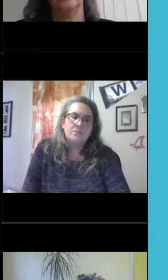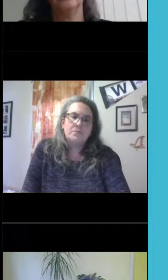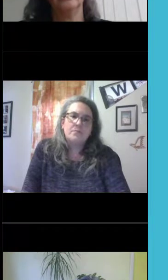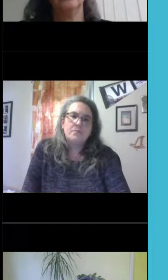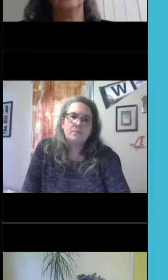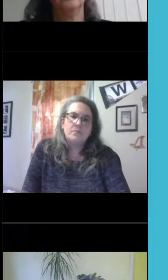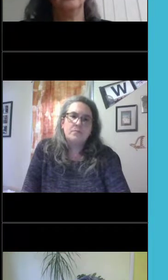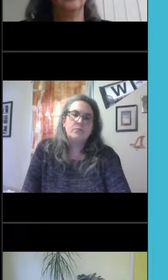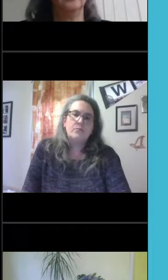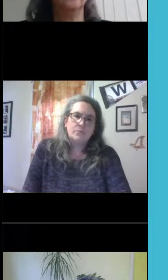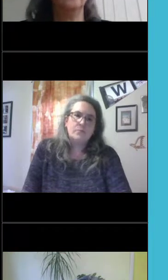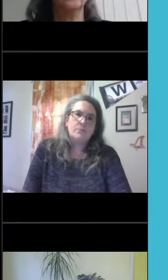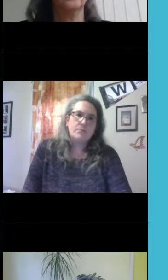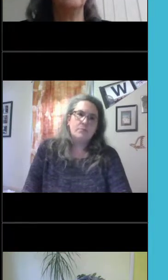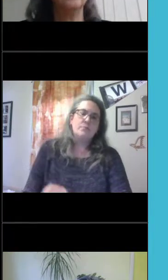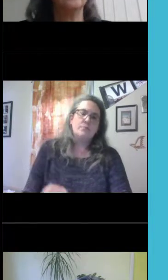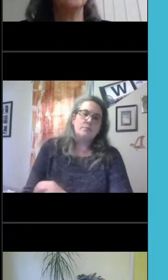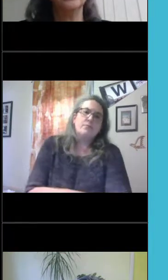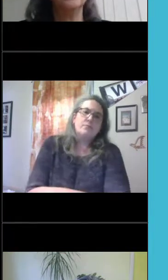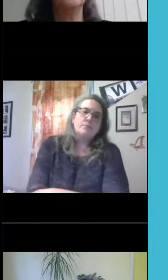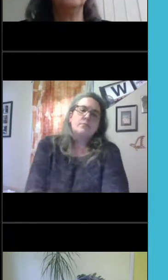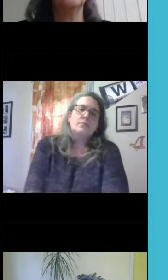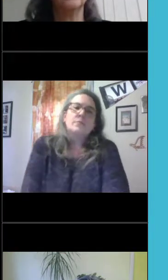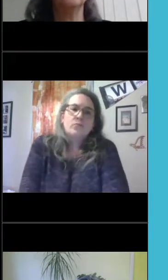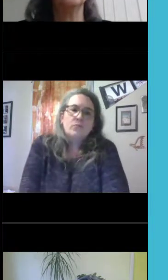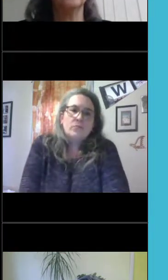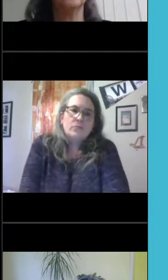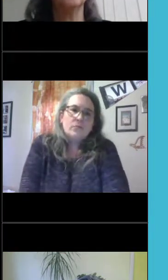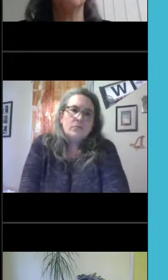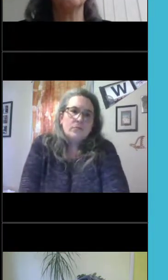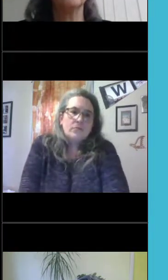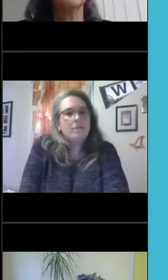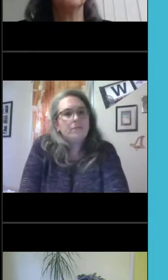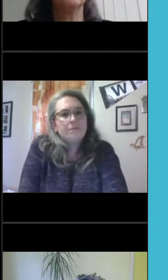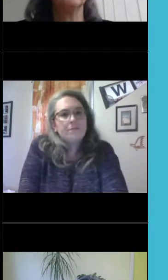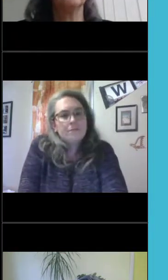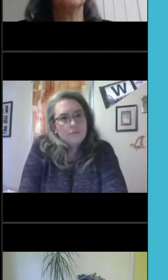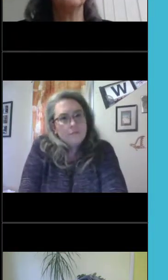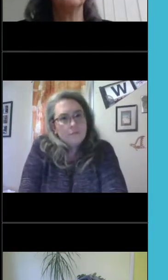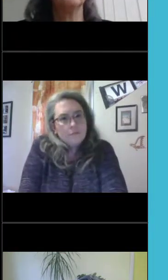talk about it. So I think it's a really kind of